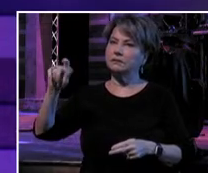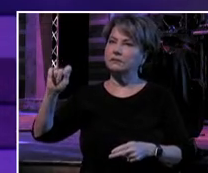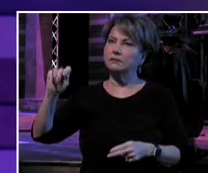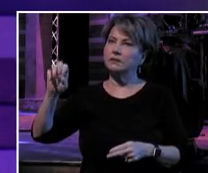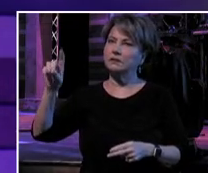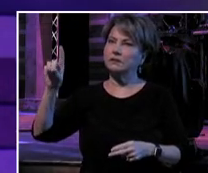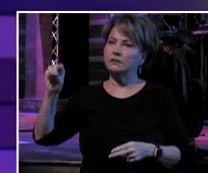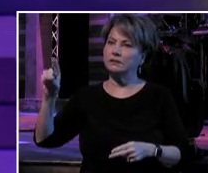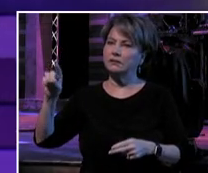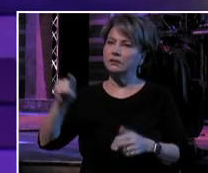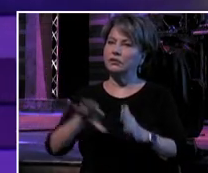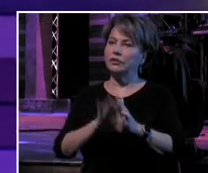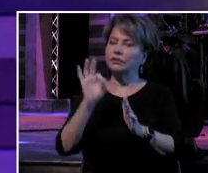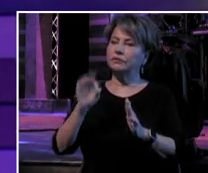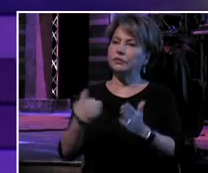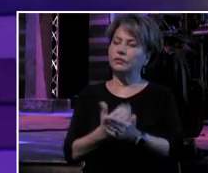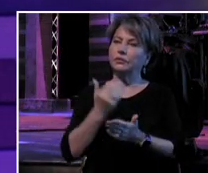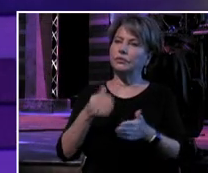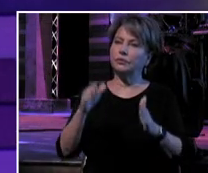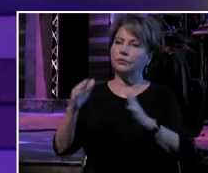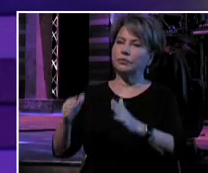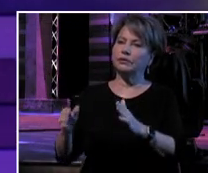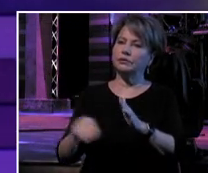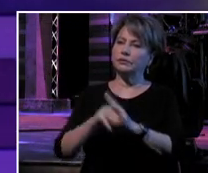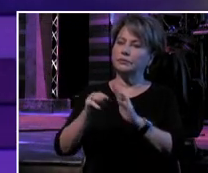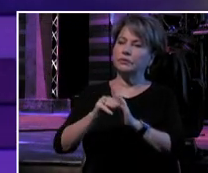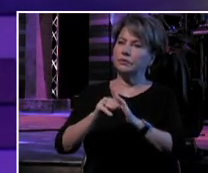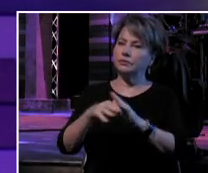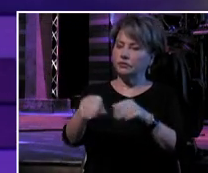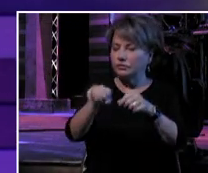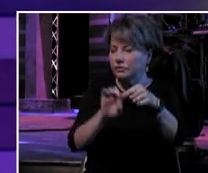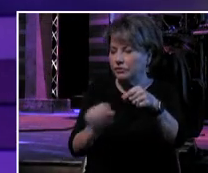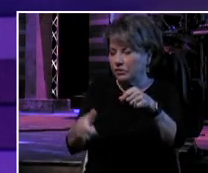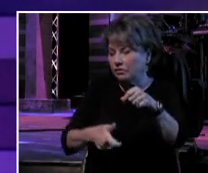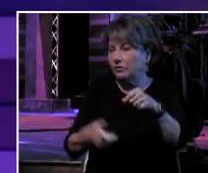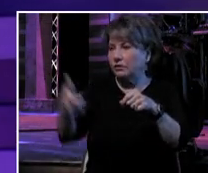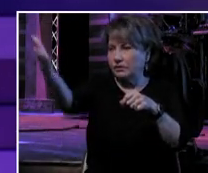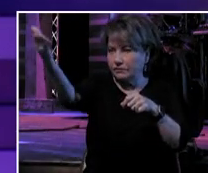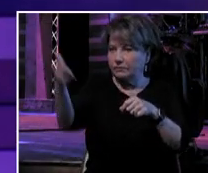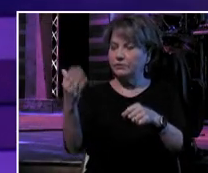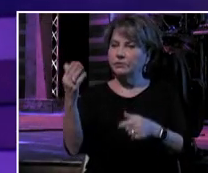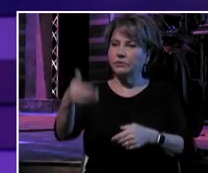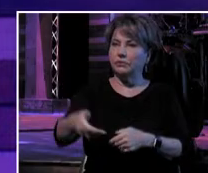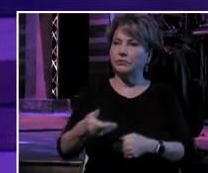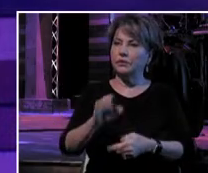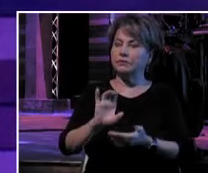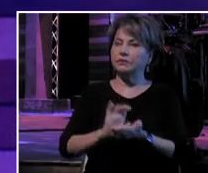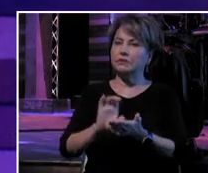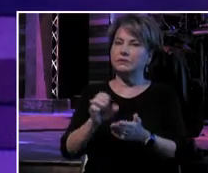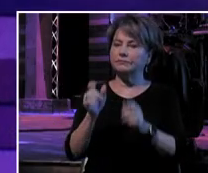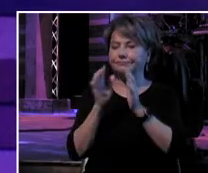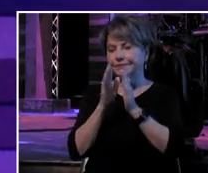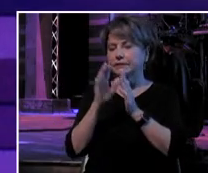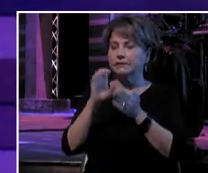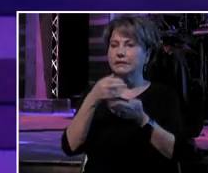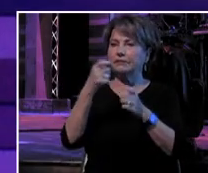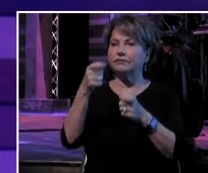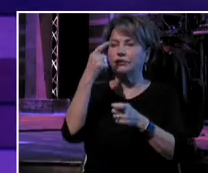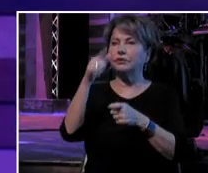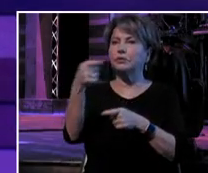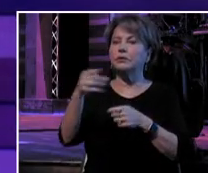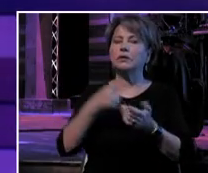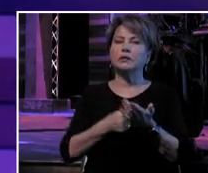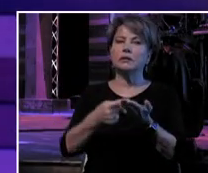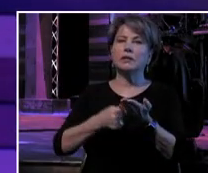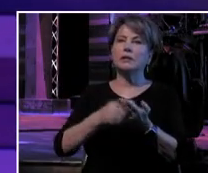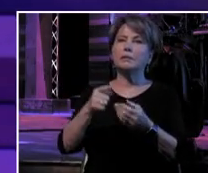grow, then all you need to do is fill that out, tear it off, take it out to the Welcome Center. We've got a great team that has a gift for you, and we can talk to you about